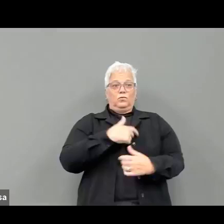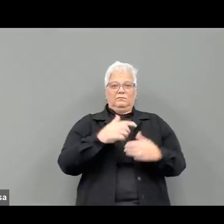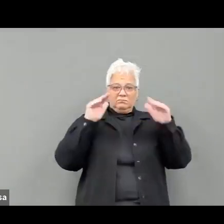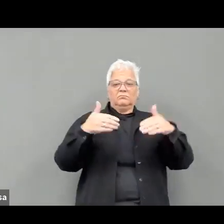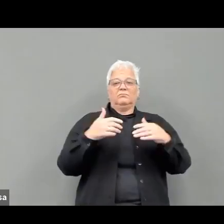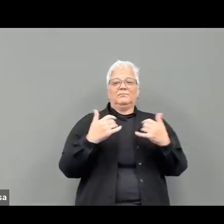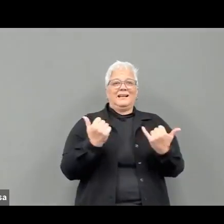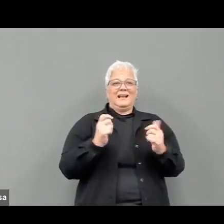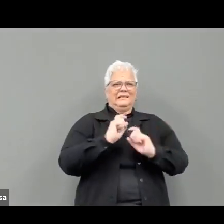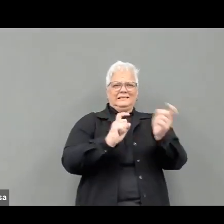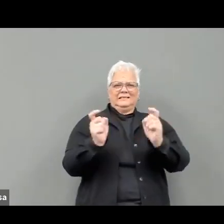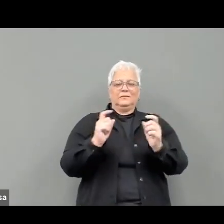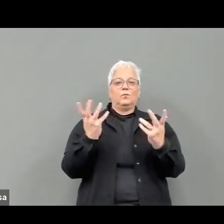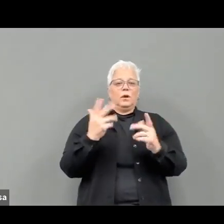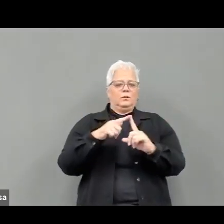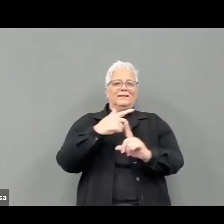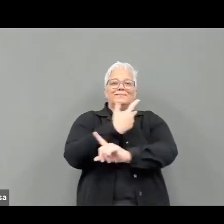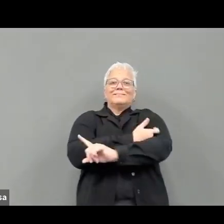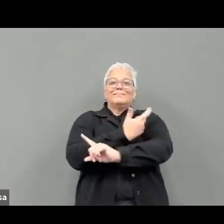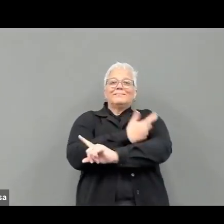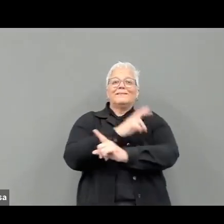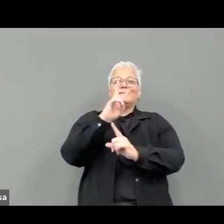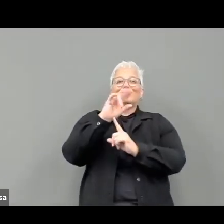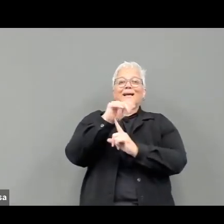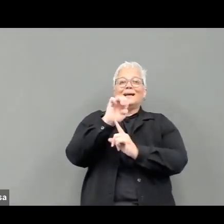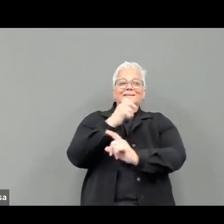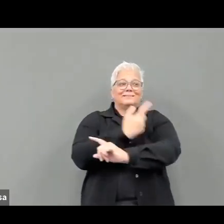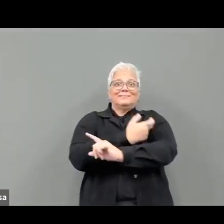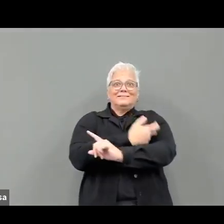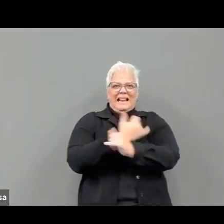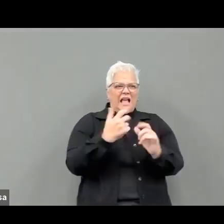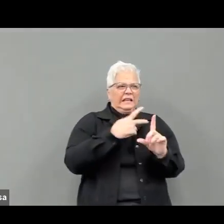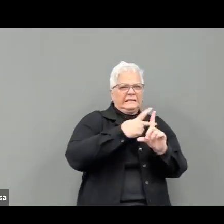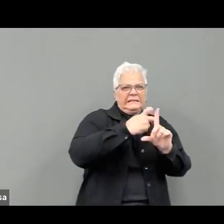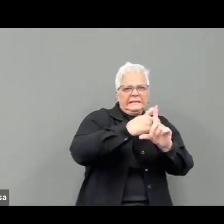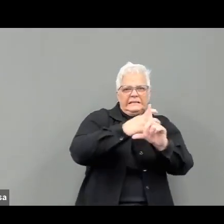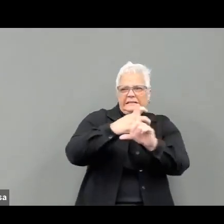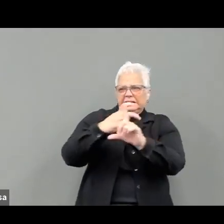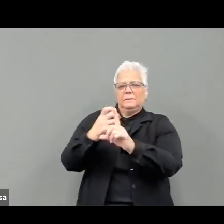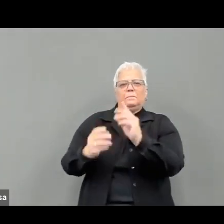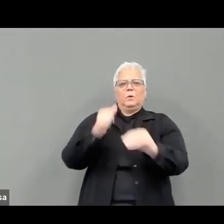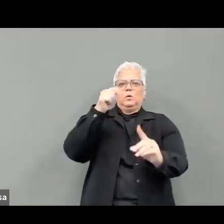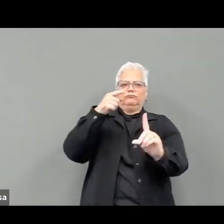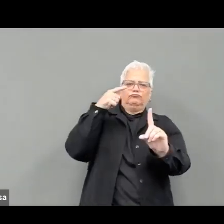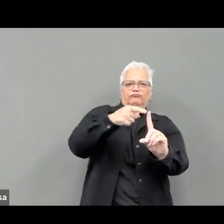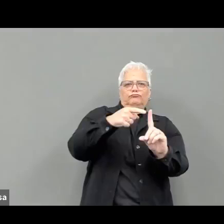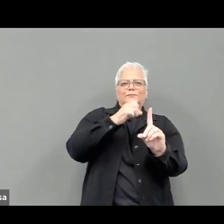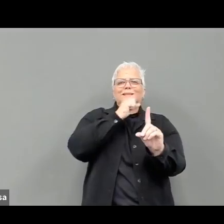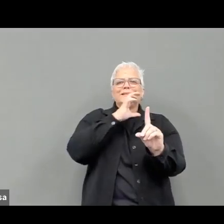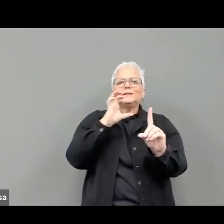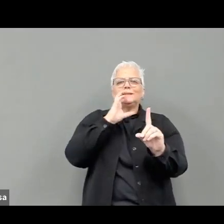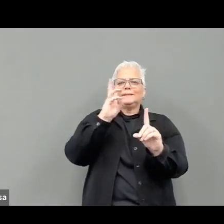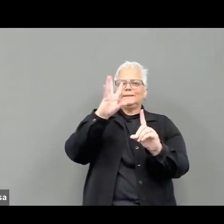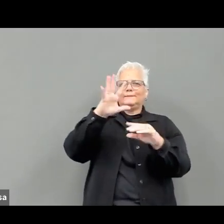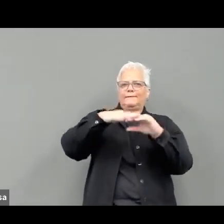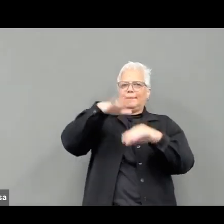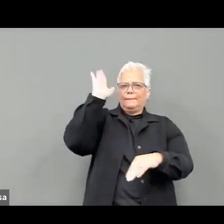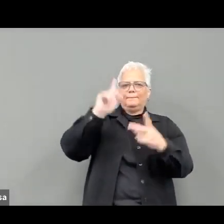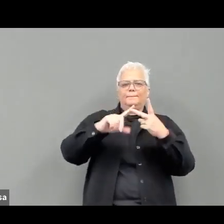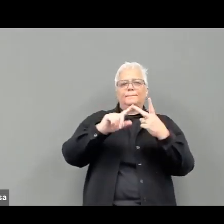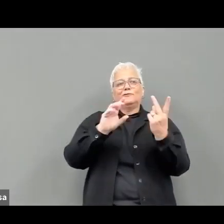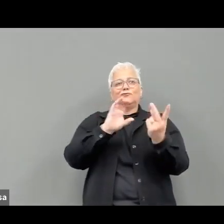in Tulsa County. Under the Oklahoma Priority Framework, all healthcare workers, first responders, and Oklahomans over